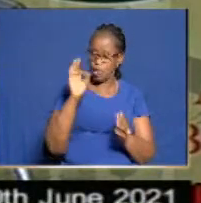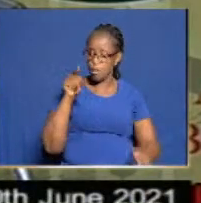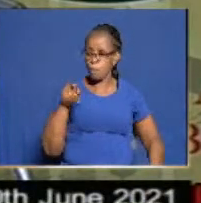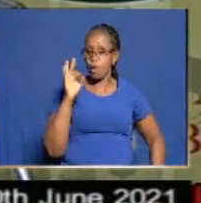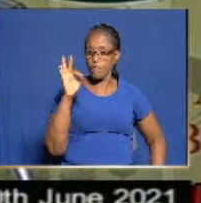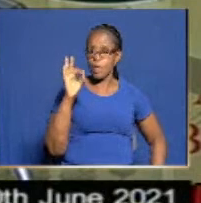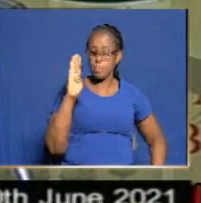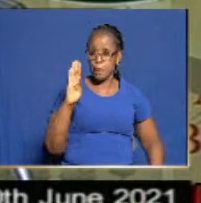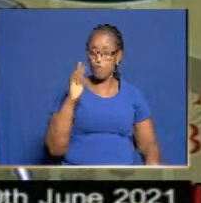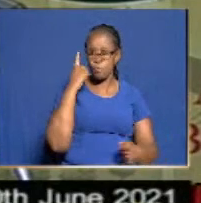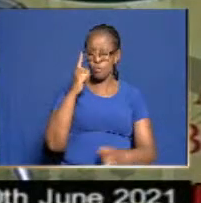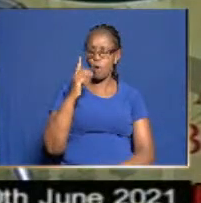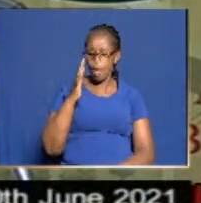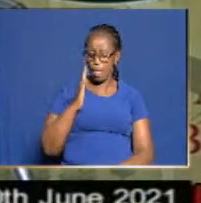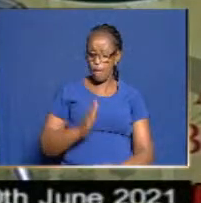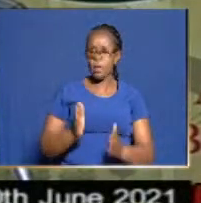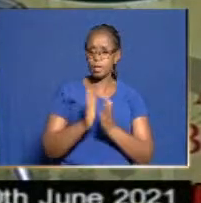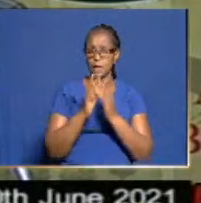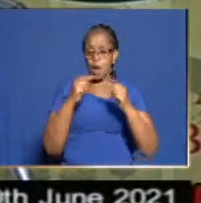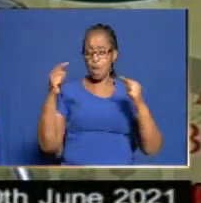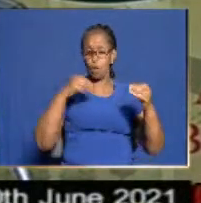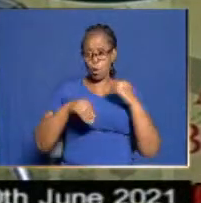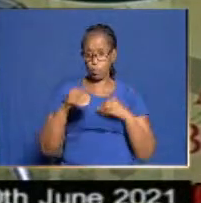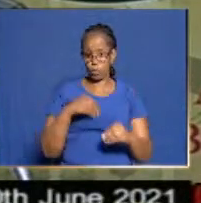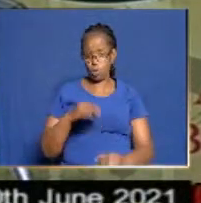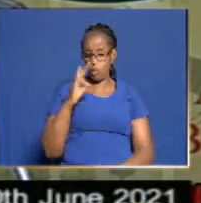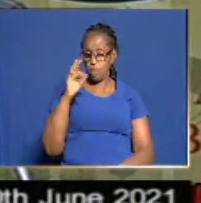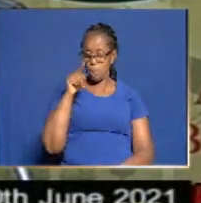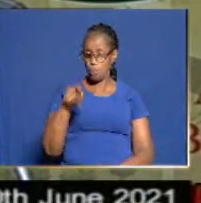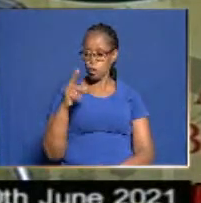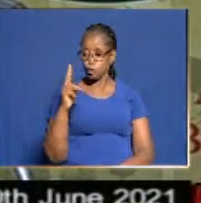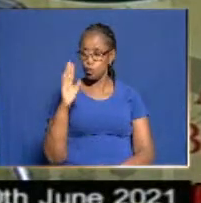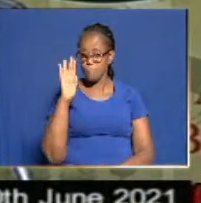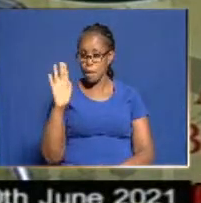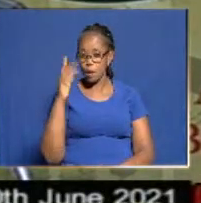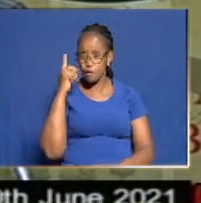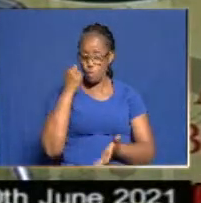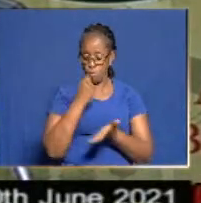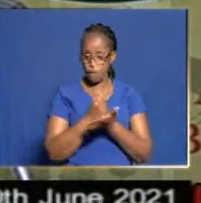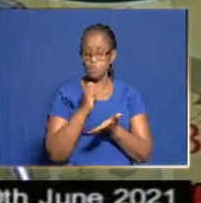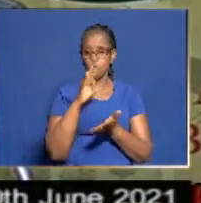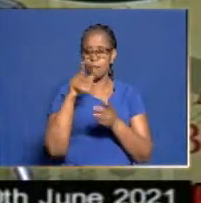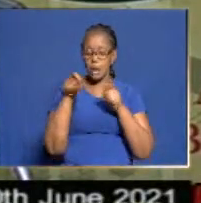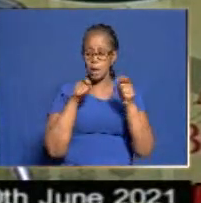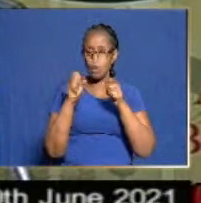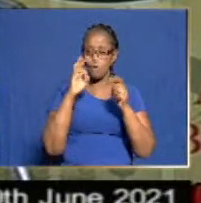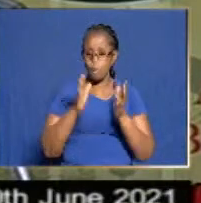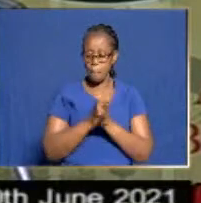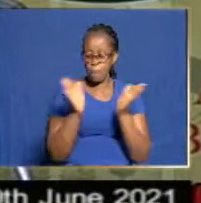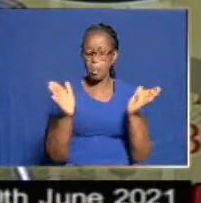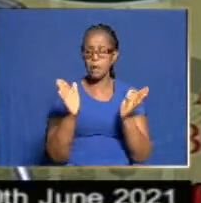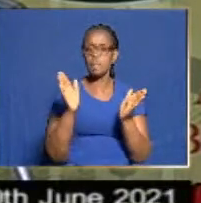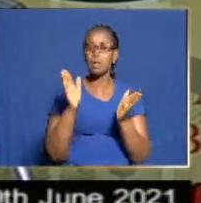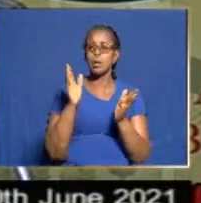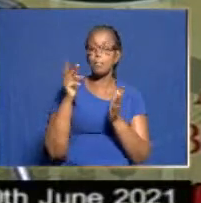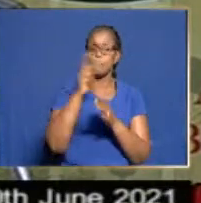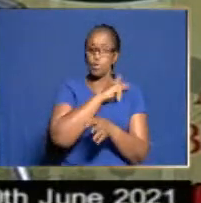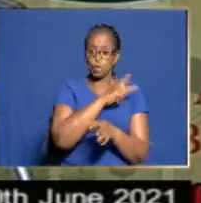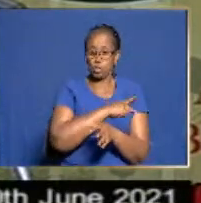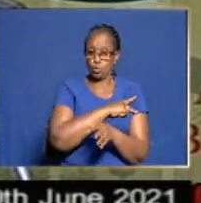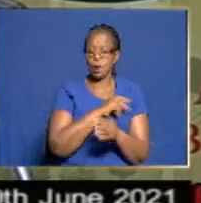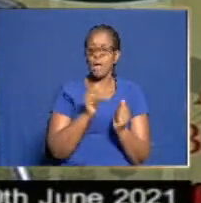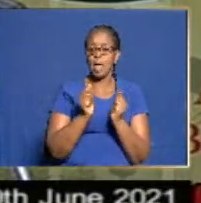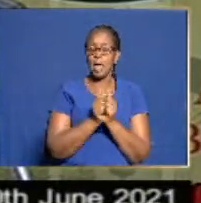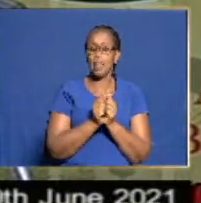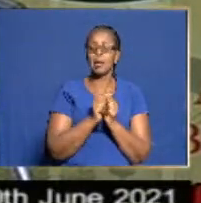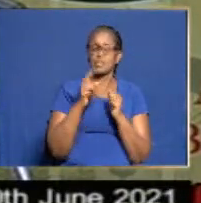Ethics and Anti-Corruption Commission, KES 3.2 billion for the Office of the Director of Public Prosecutions, and KES